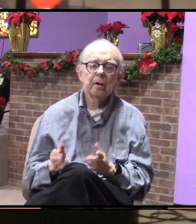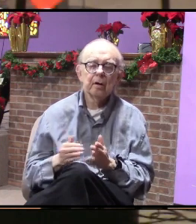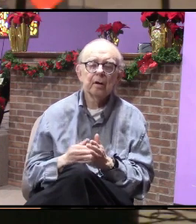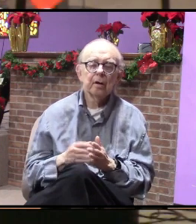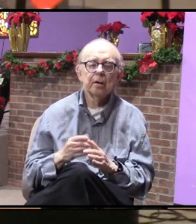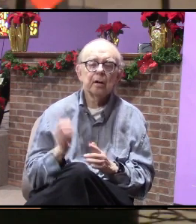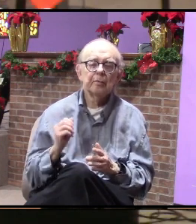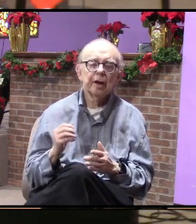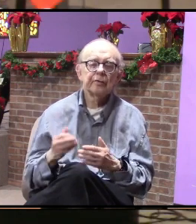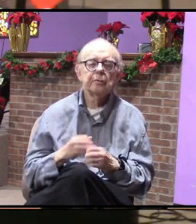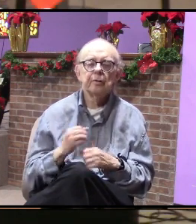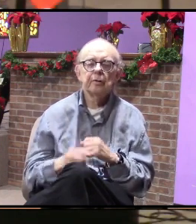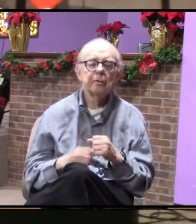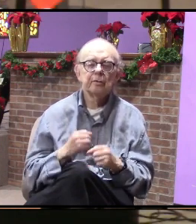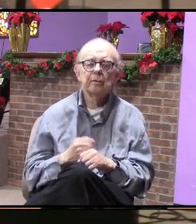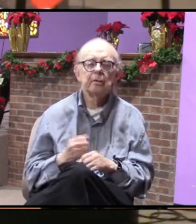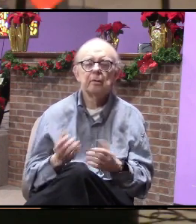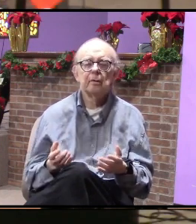from New Year's,